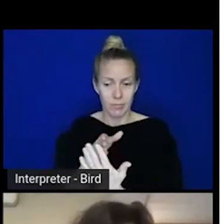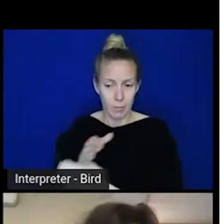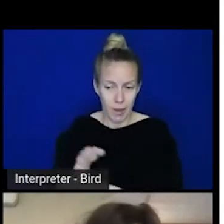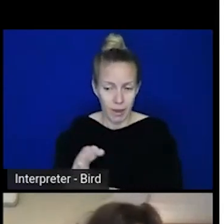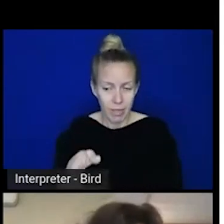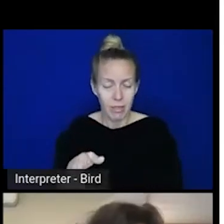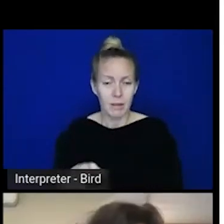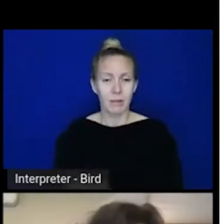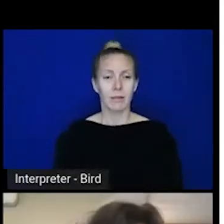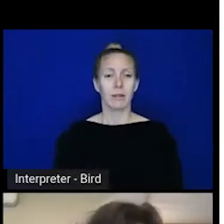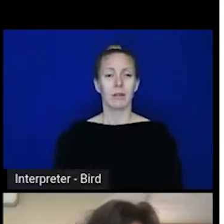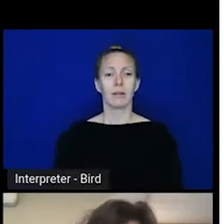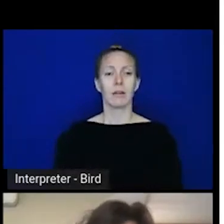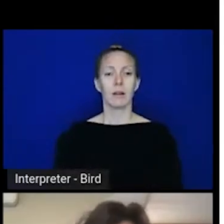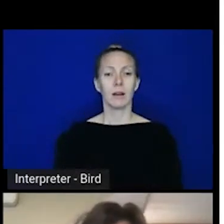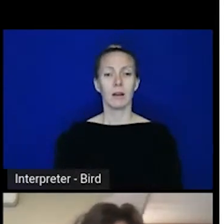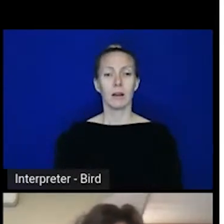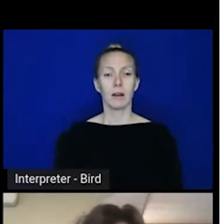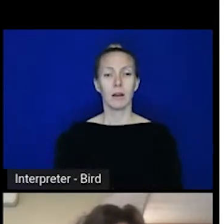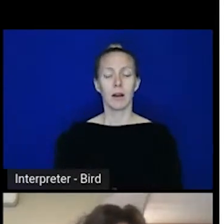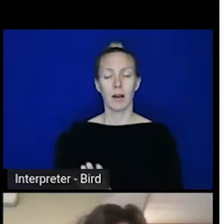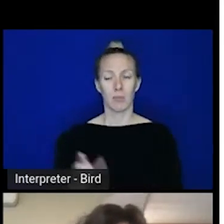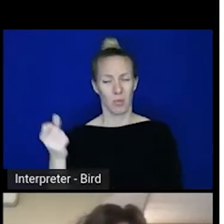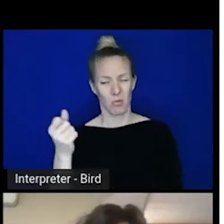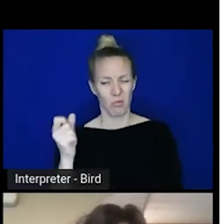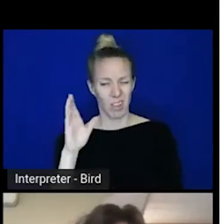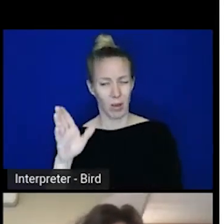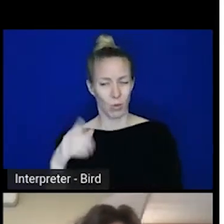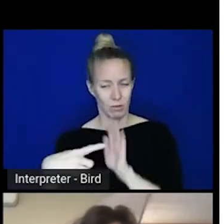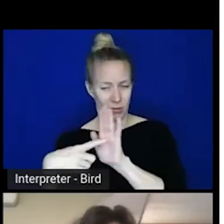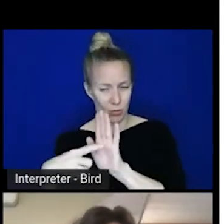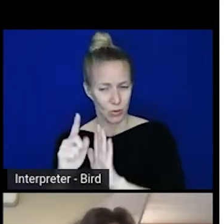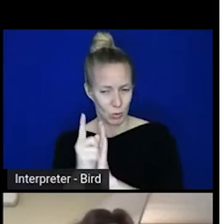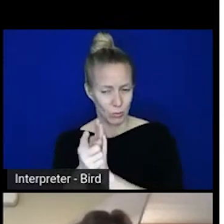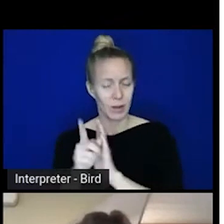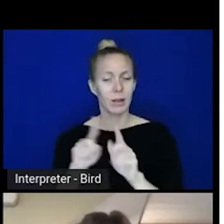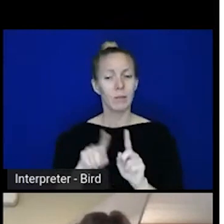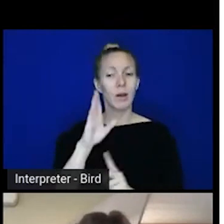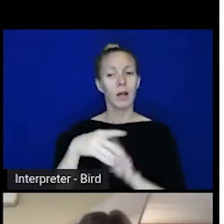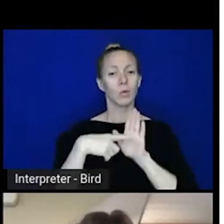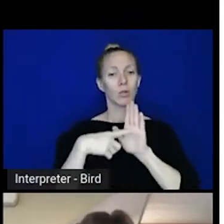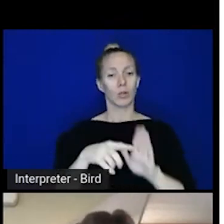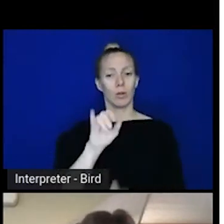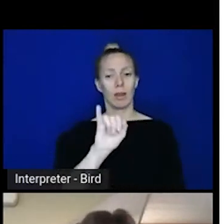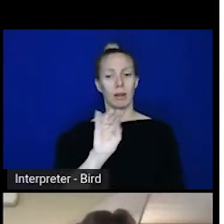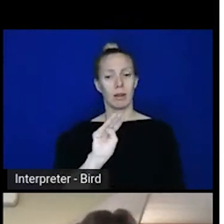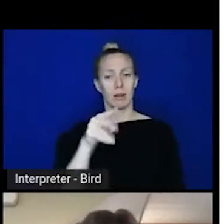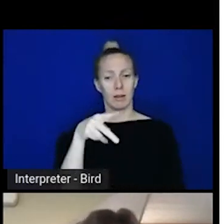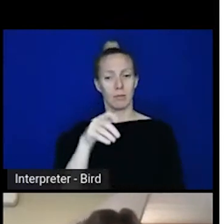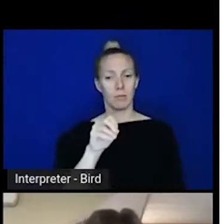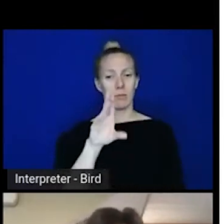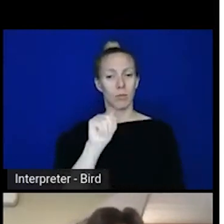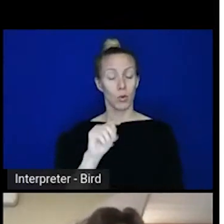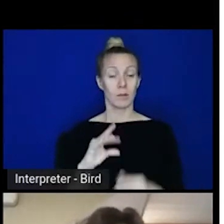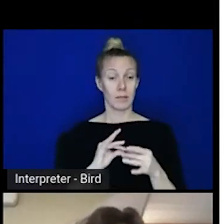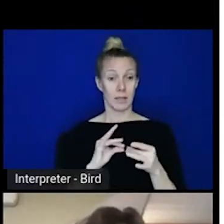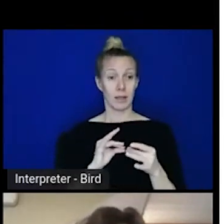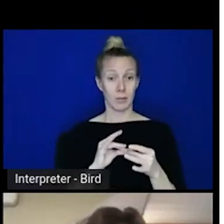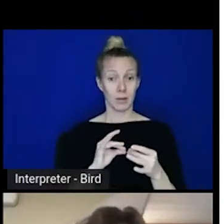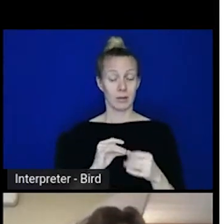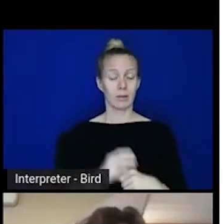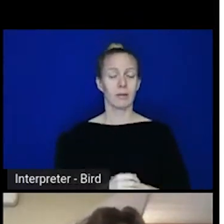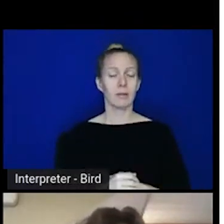sorry, I'll get to it in a second, but I'll show you the import statement. But there is a